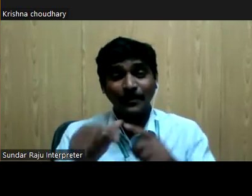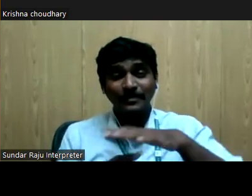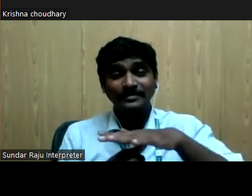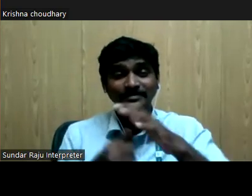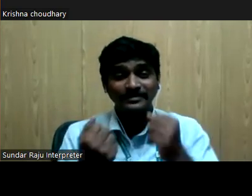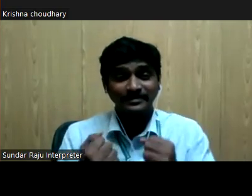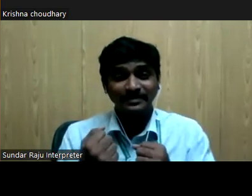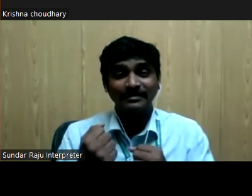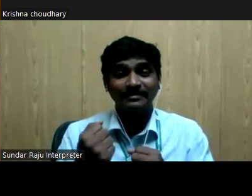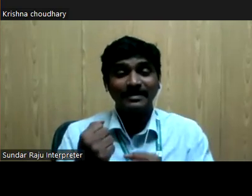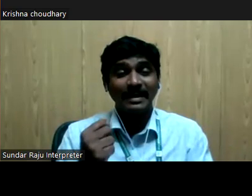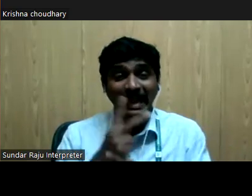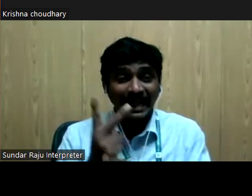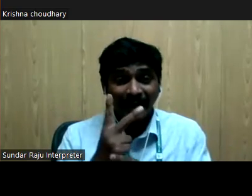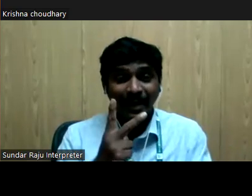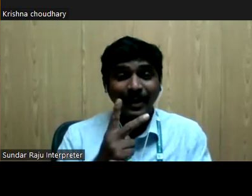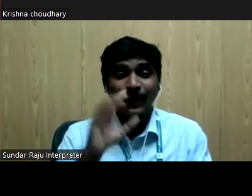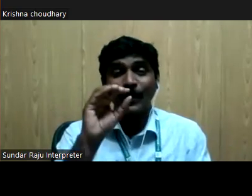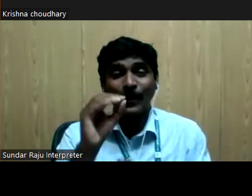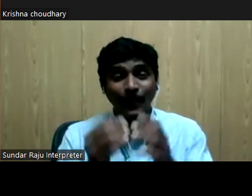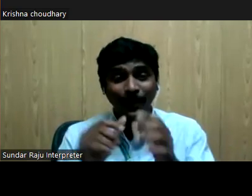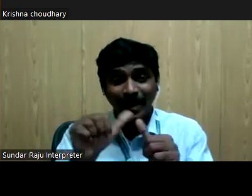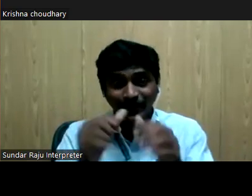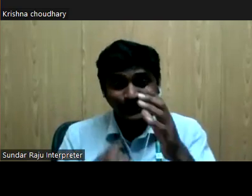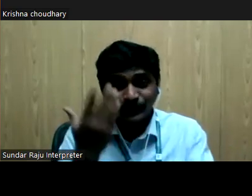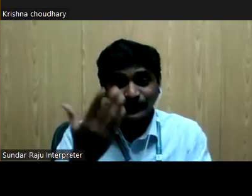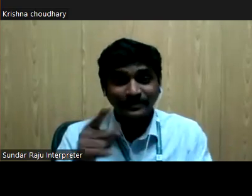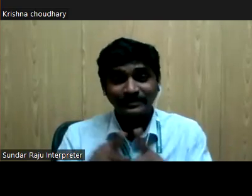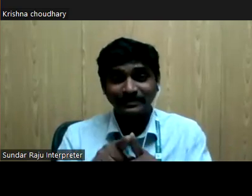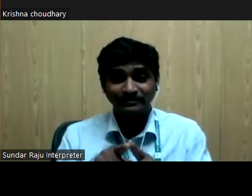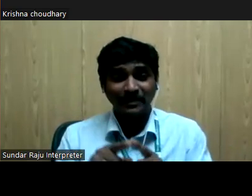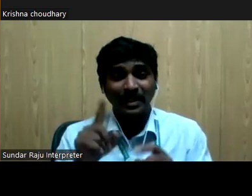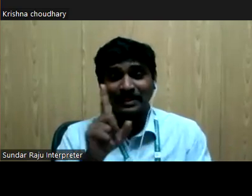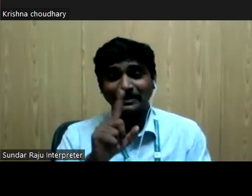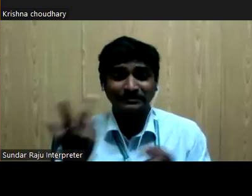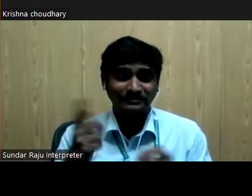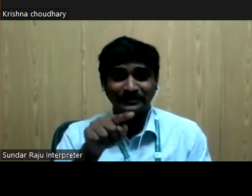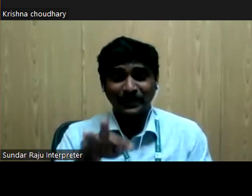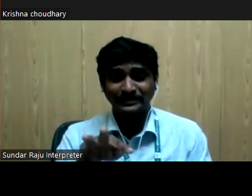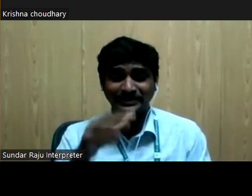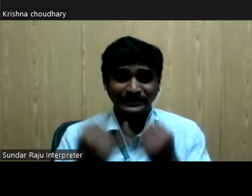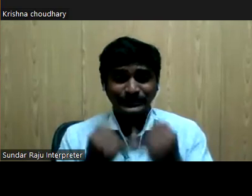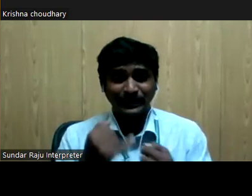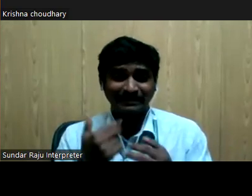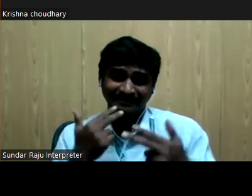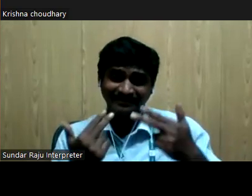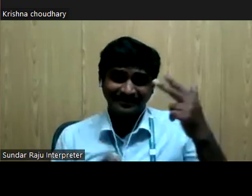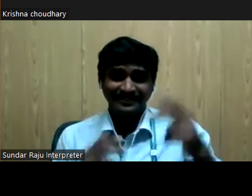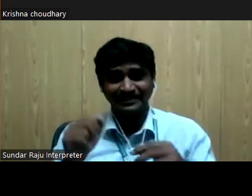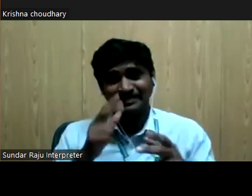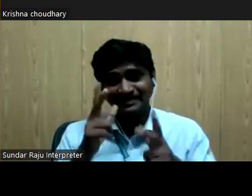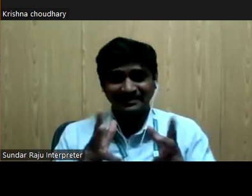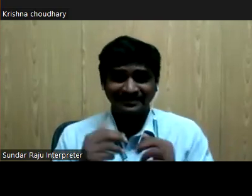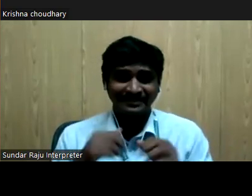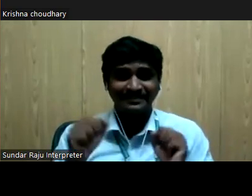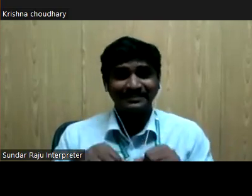organization, president of the carers association. And there are thousands of such stories I can tell you. And that is the impact we were able to have. And